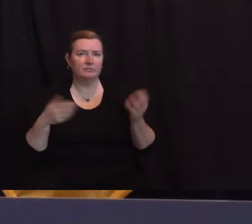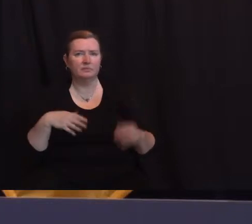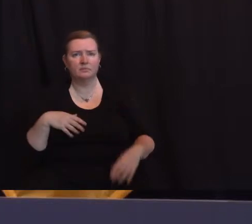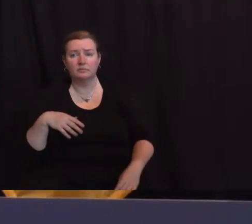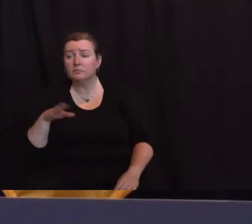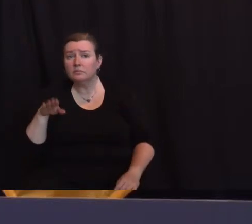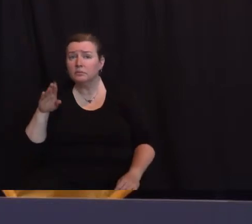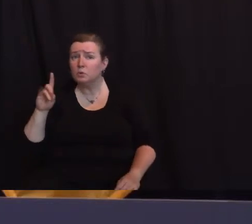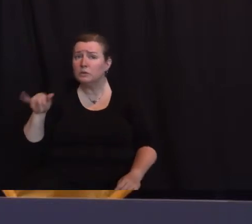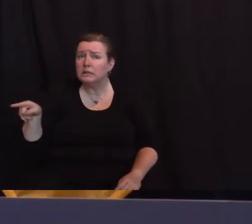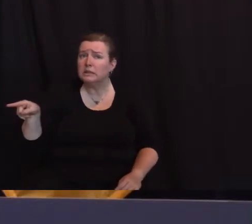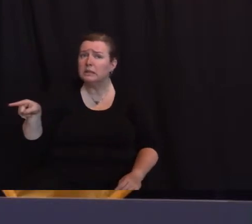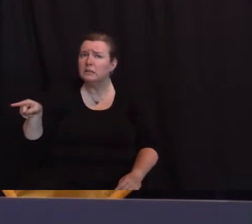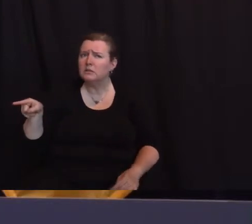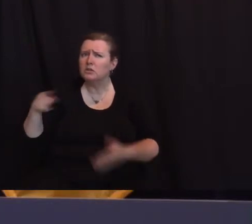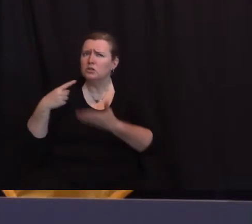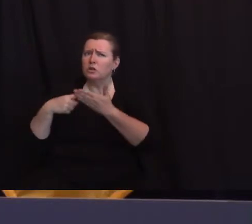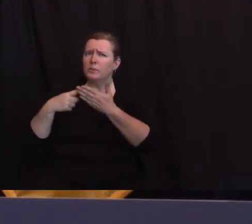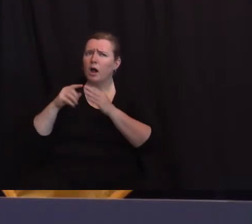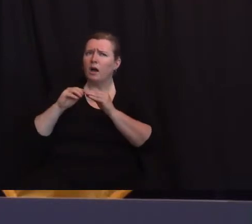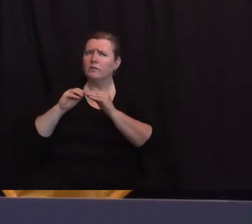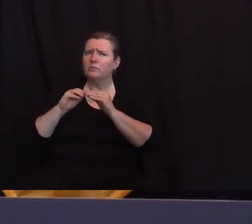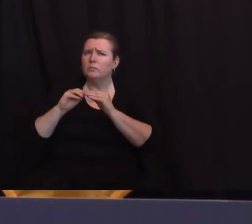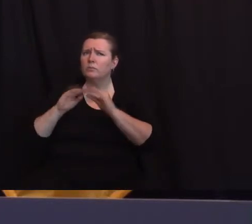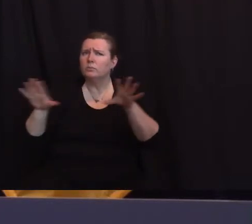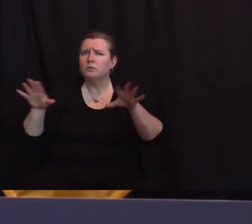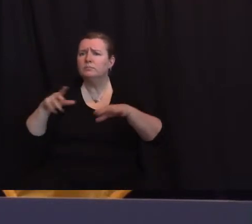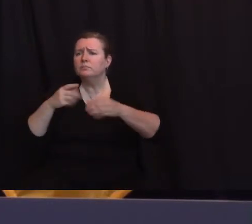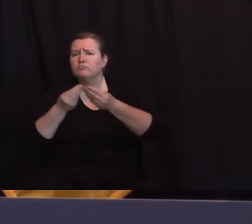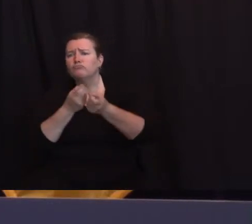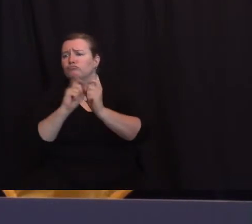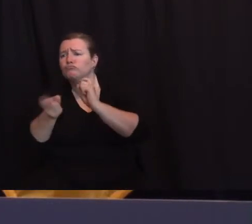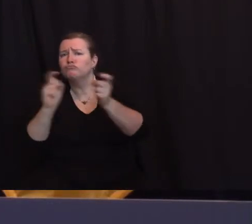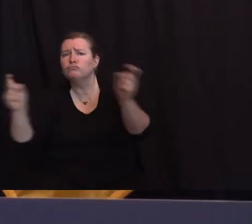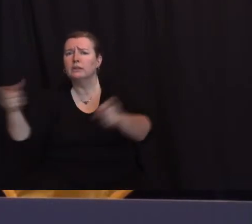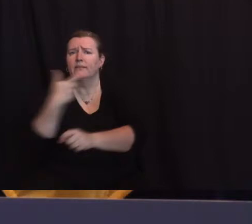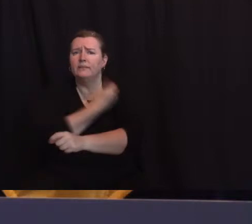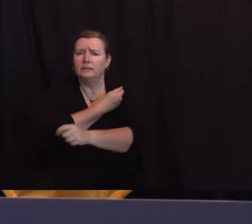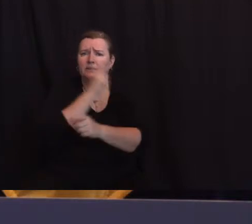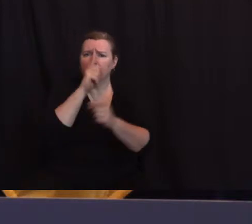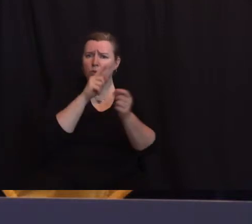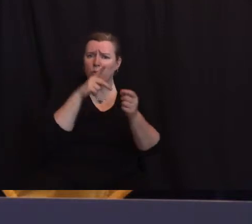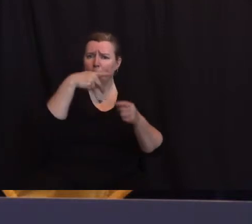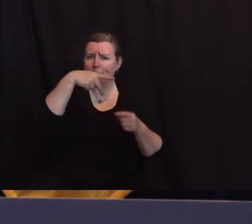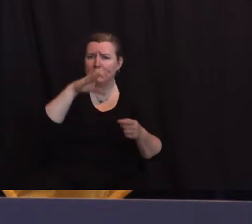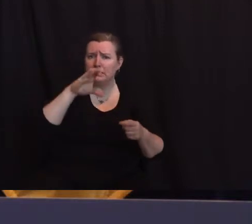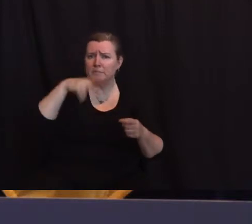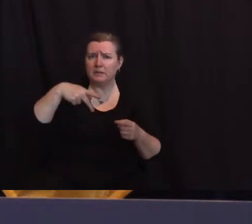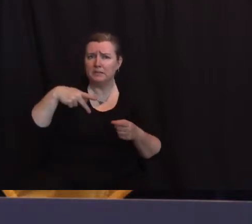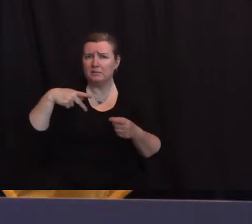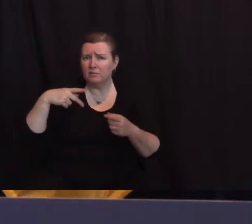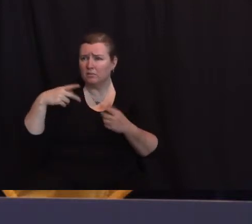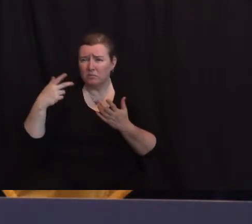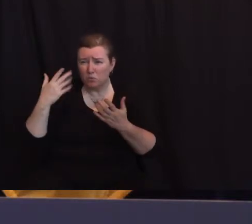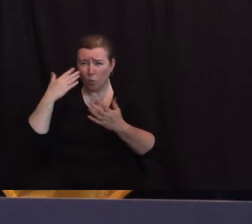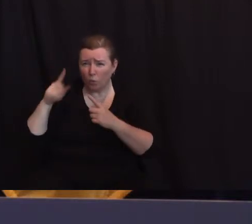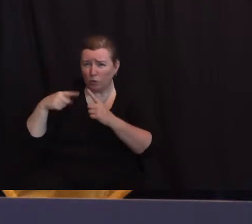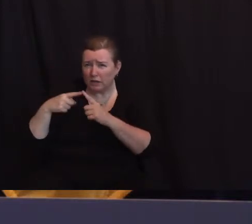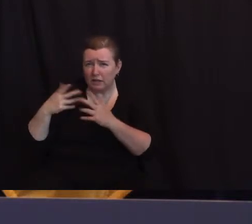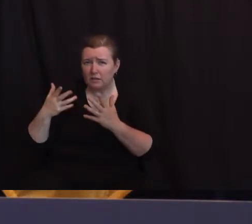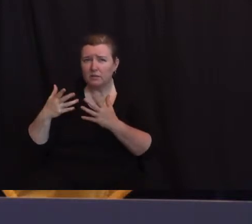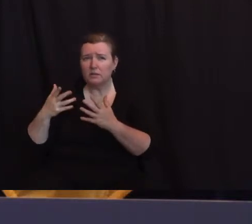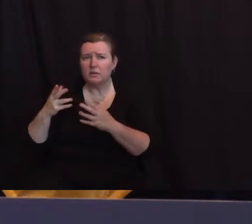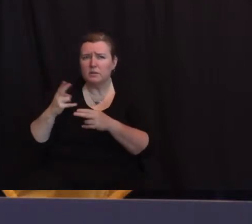the distribution of the vaccine to the primary care folks, and if we don't have this number, we could follow up with it. You mentioned, I think,